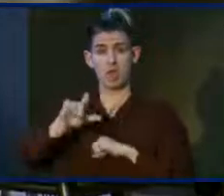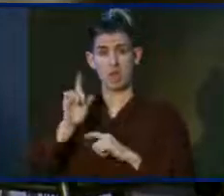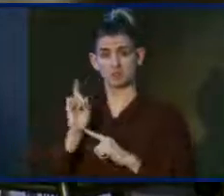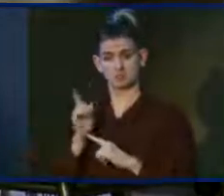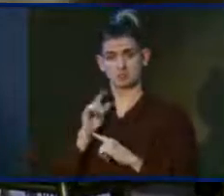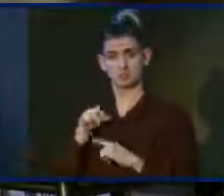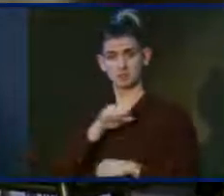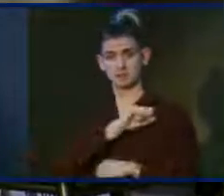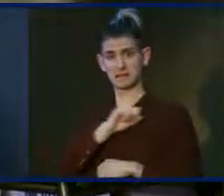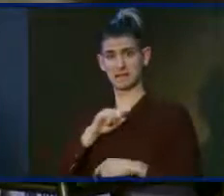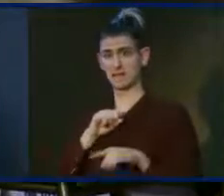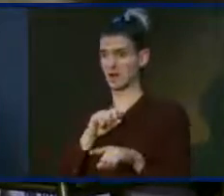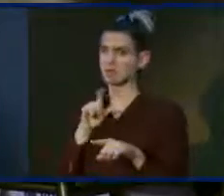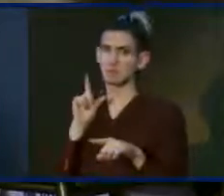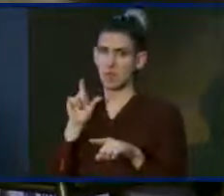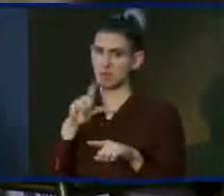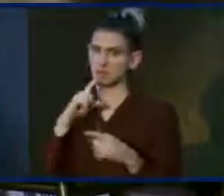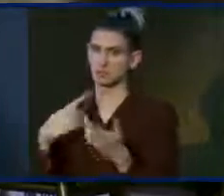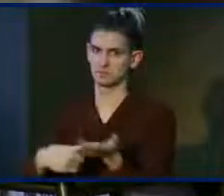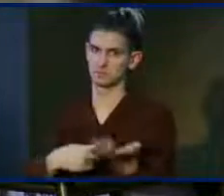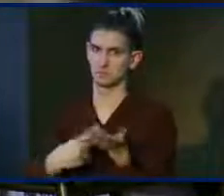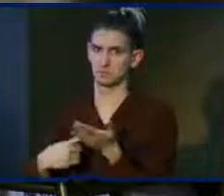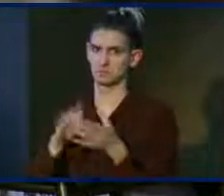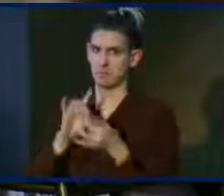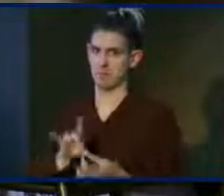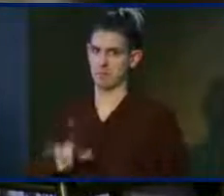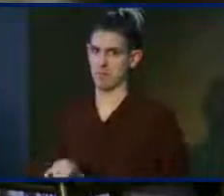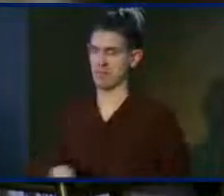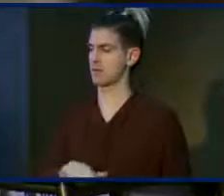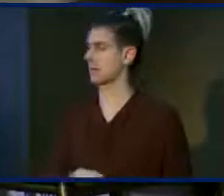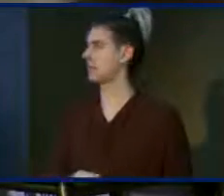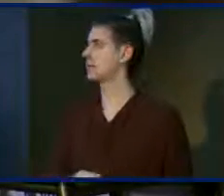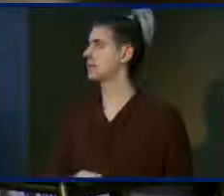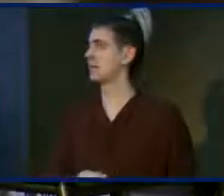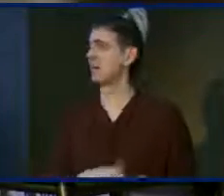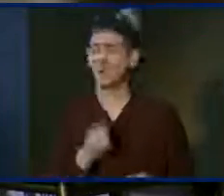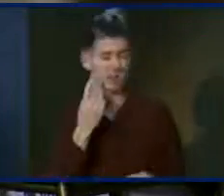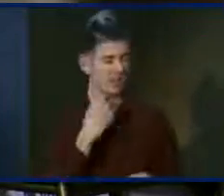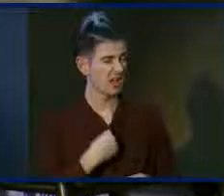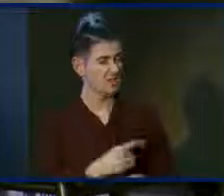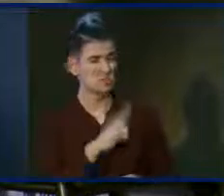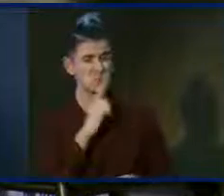So I was very disappointed.